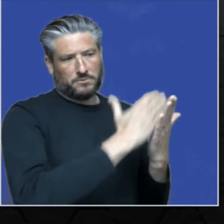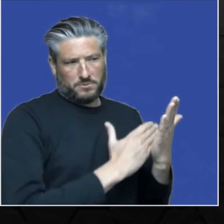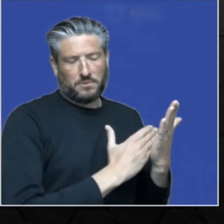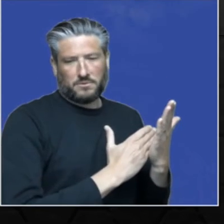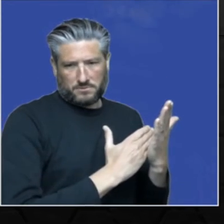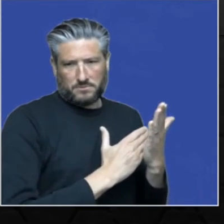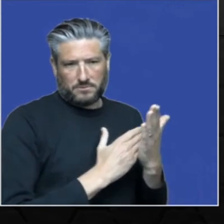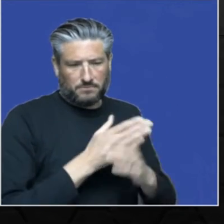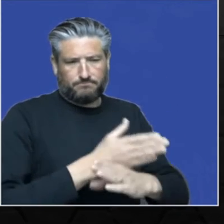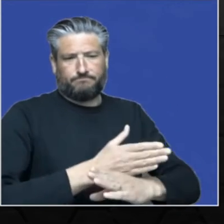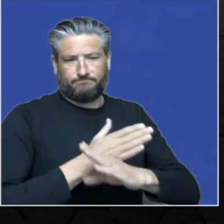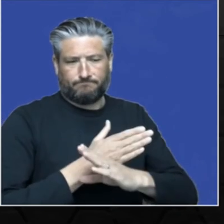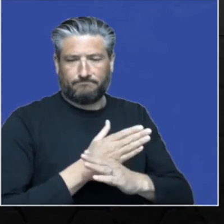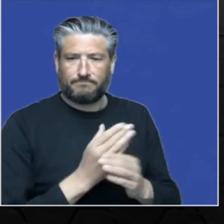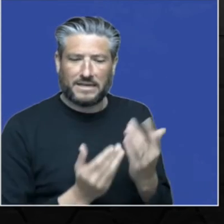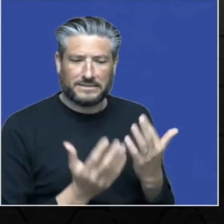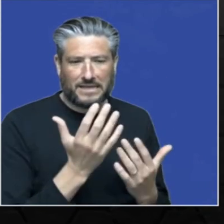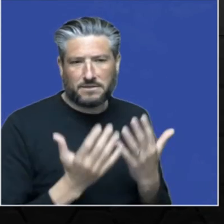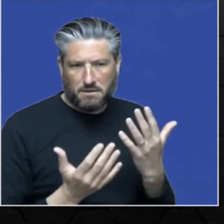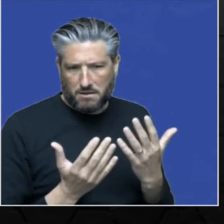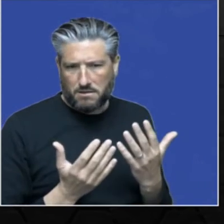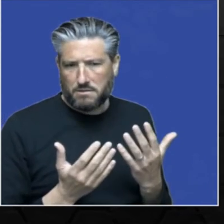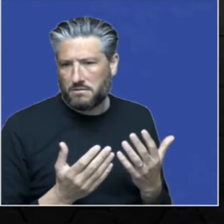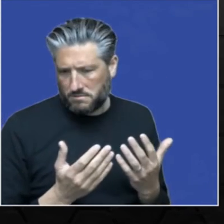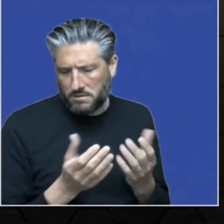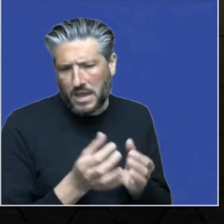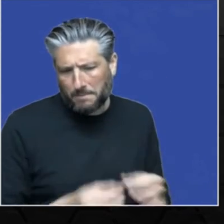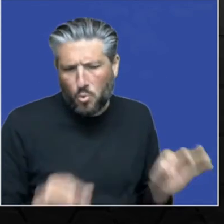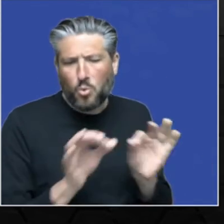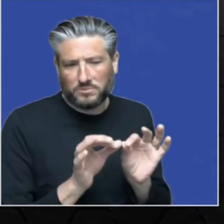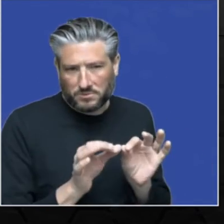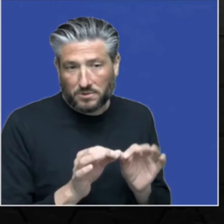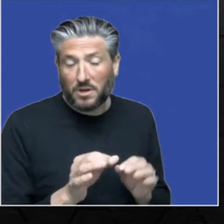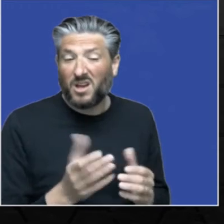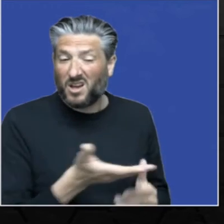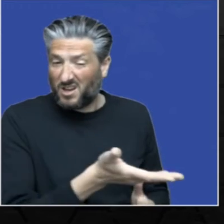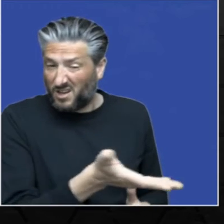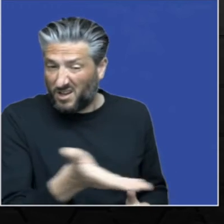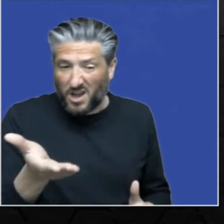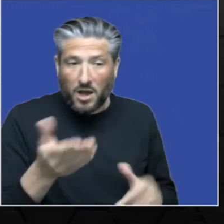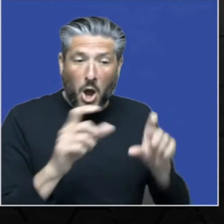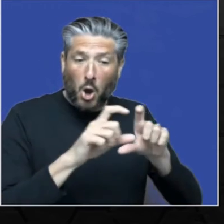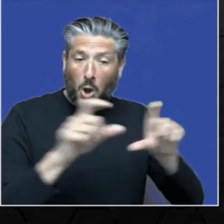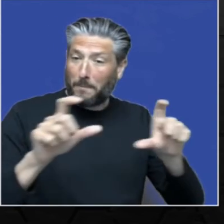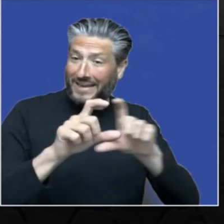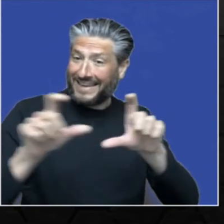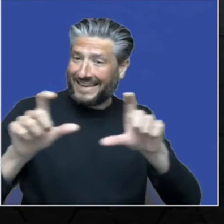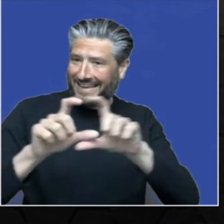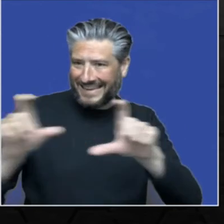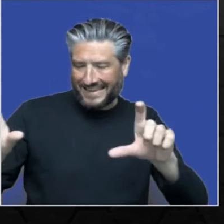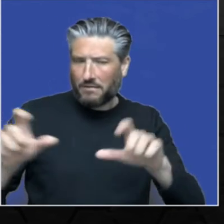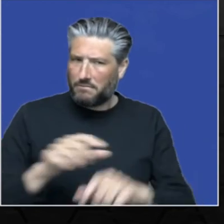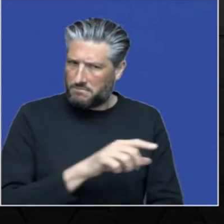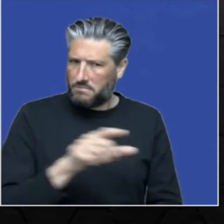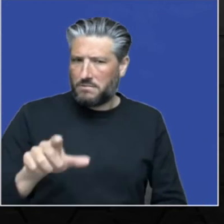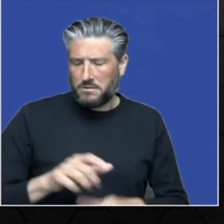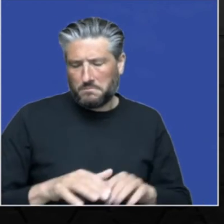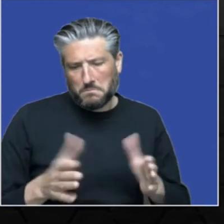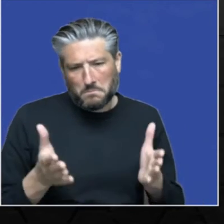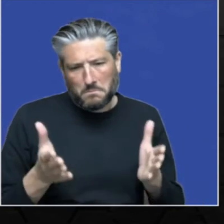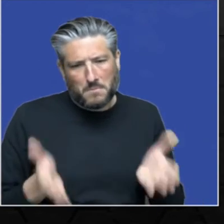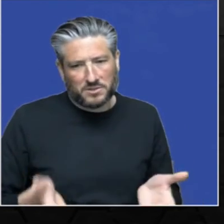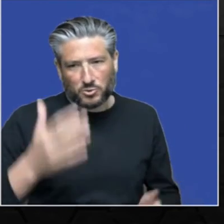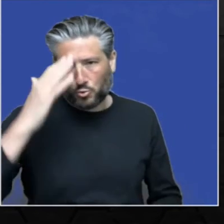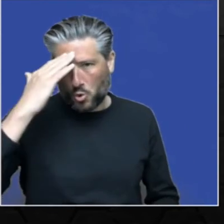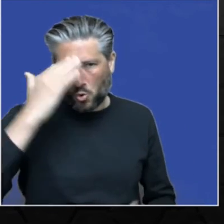secure. So it's really important for organizations that start using that so that they are fully aware of the regulations and